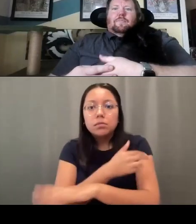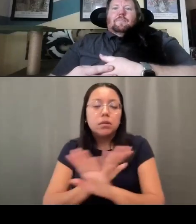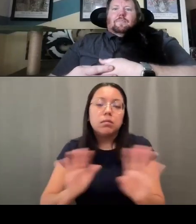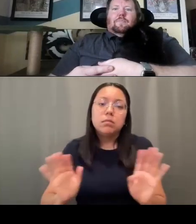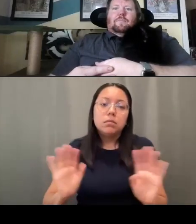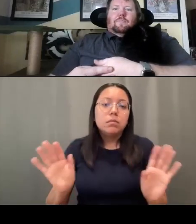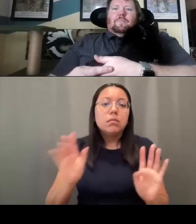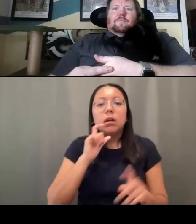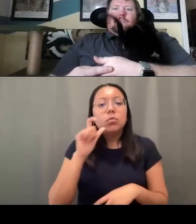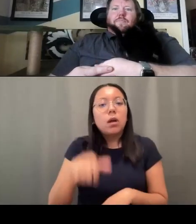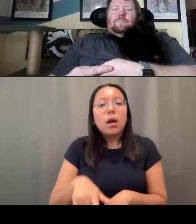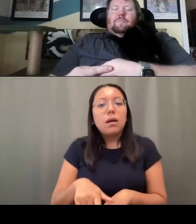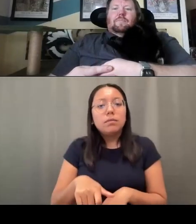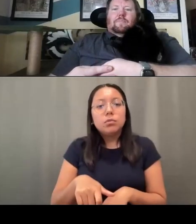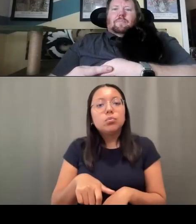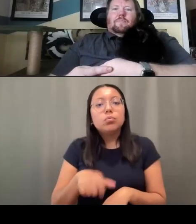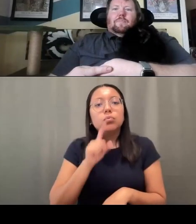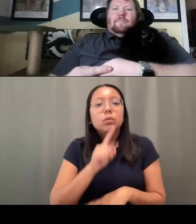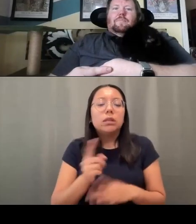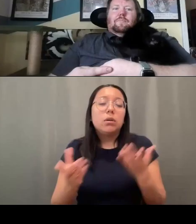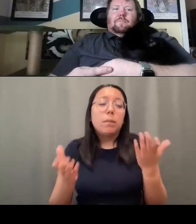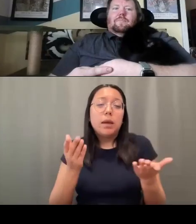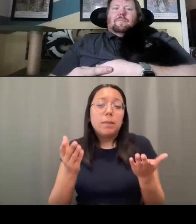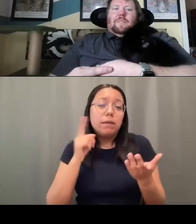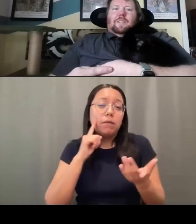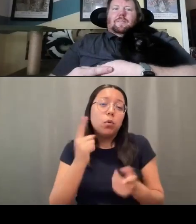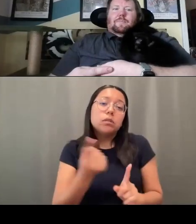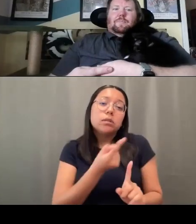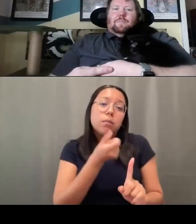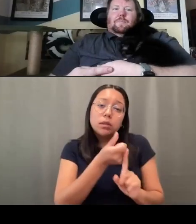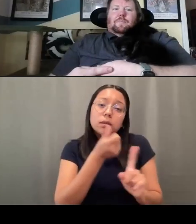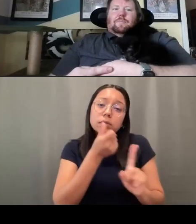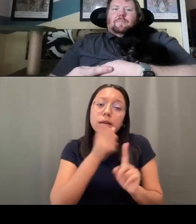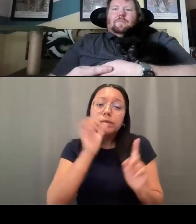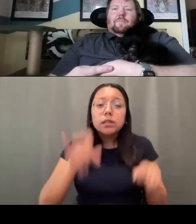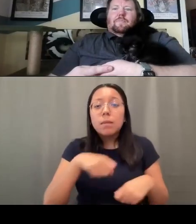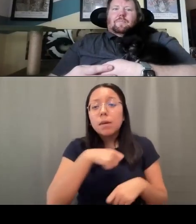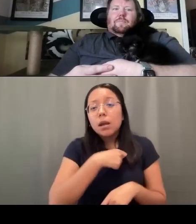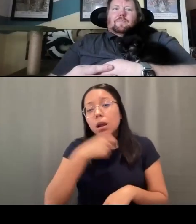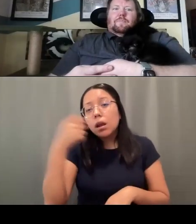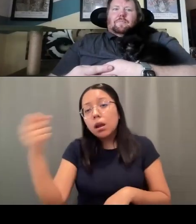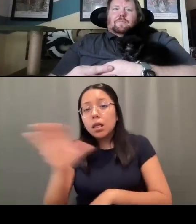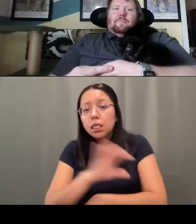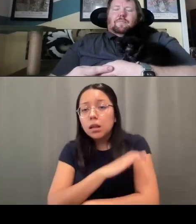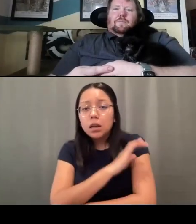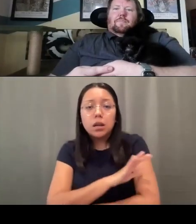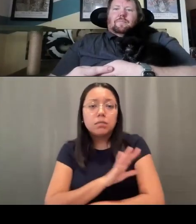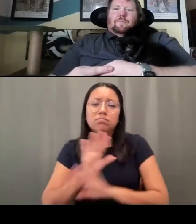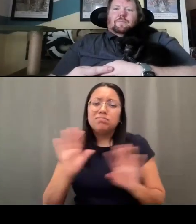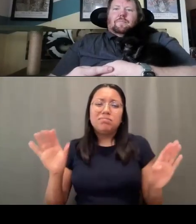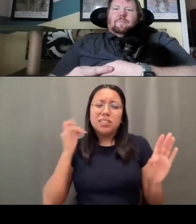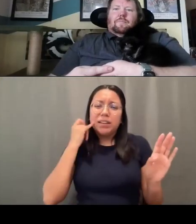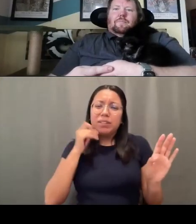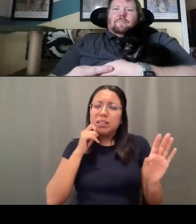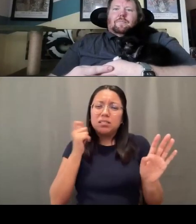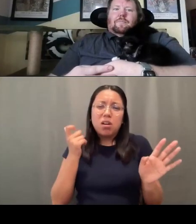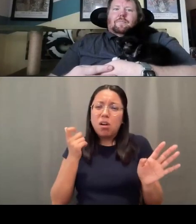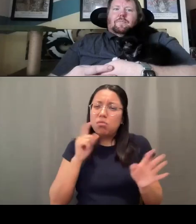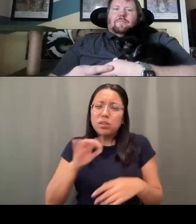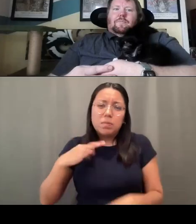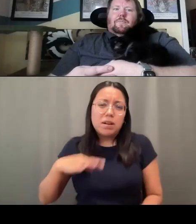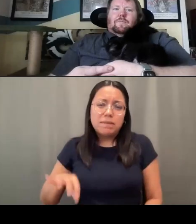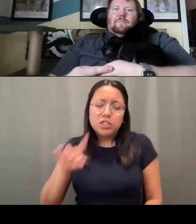cause somebody to be institutionalized in a way that was not going to be helpful for them at all. So, Emil, if